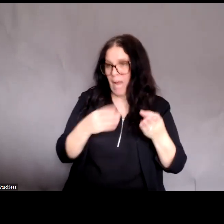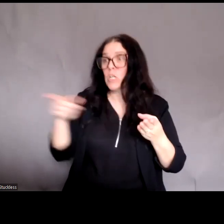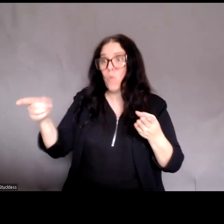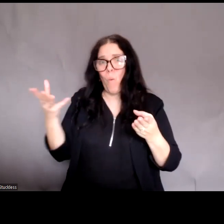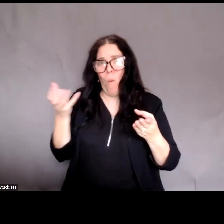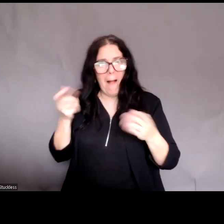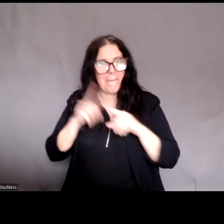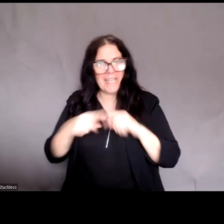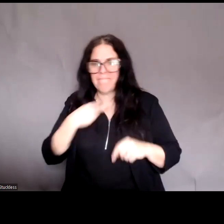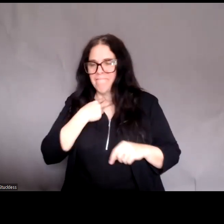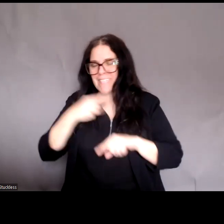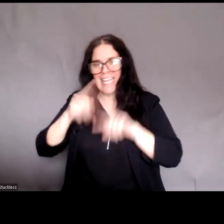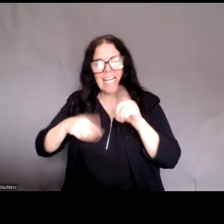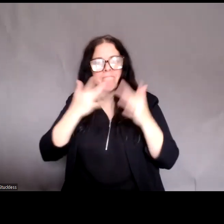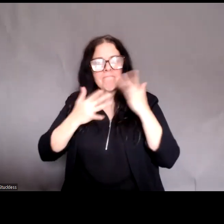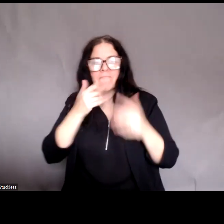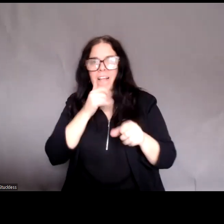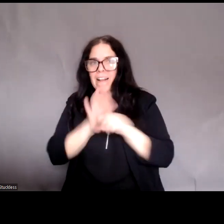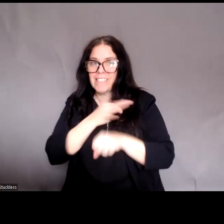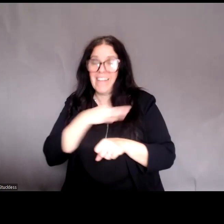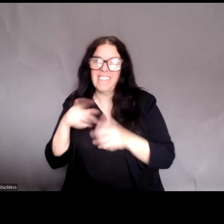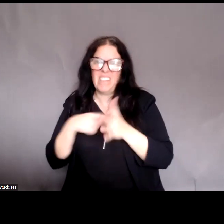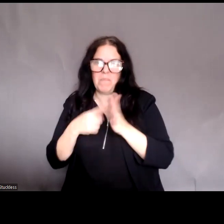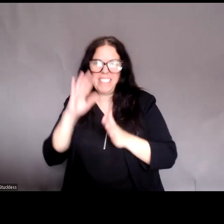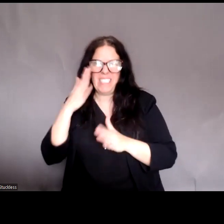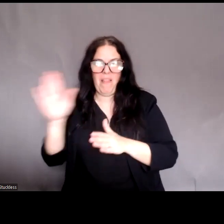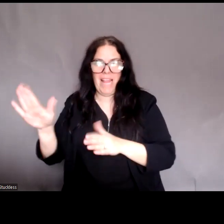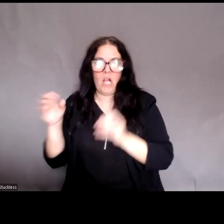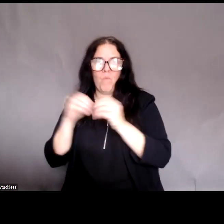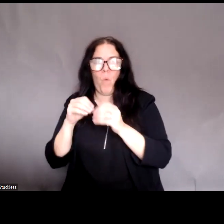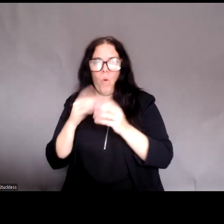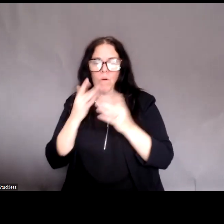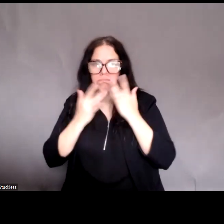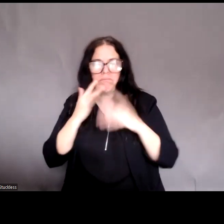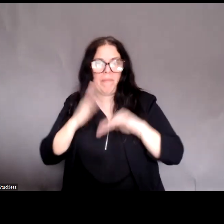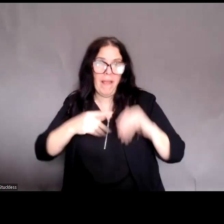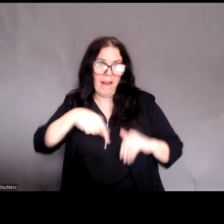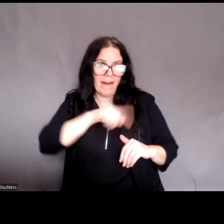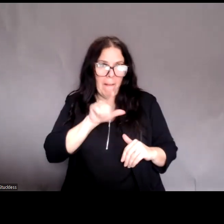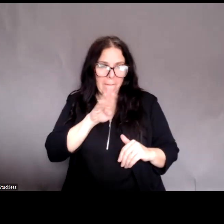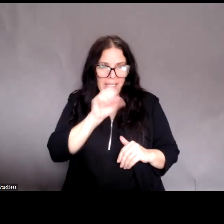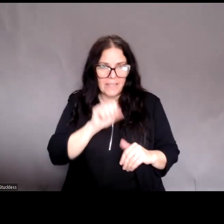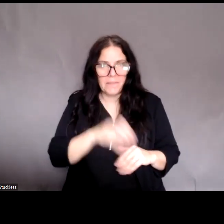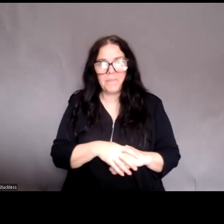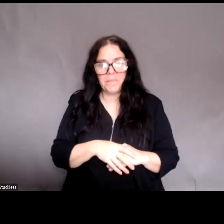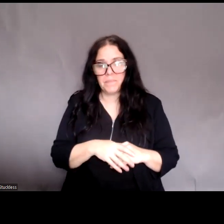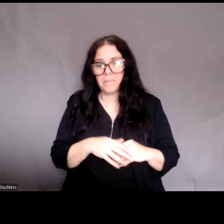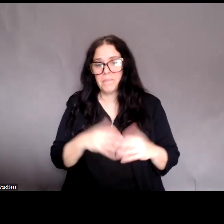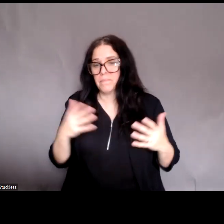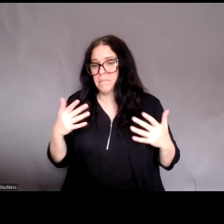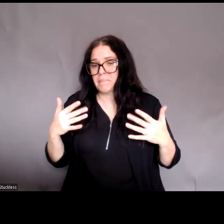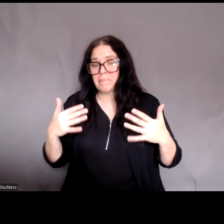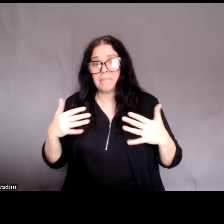just so stretched, even more so, I think, than literacy and basic skills. And within a week, we were in there